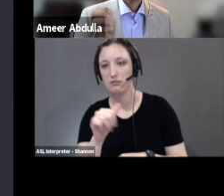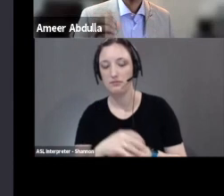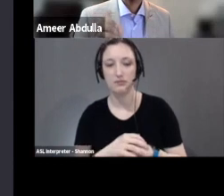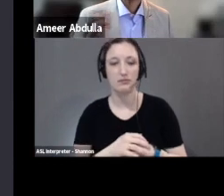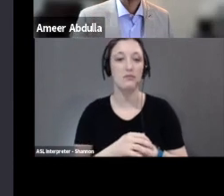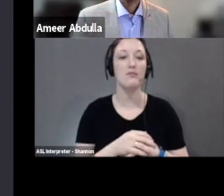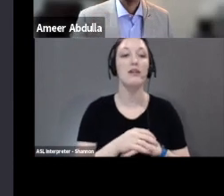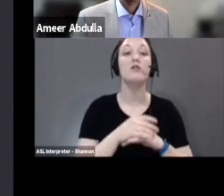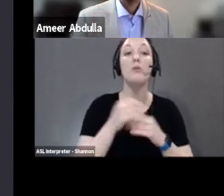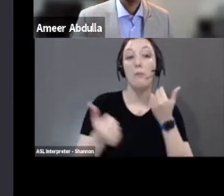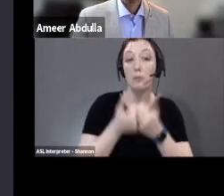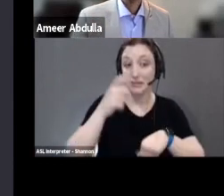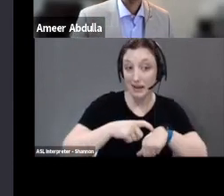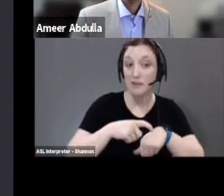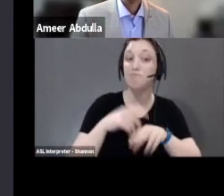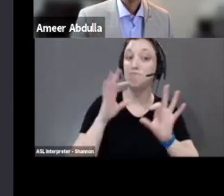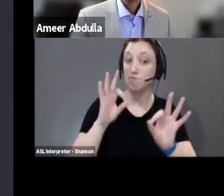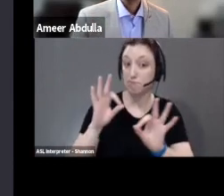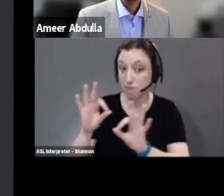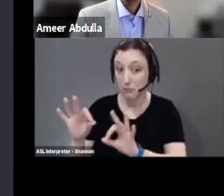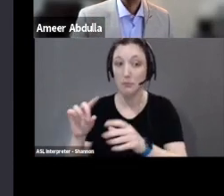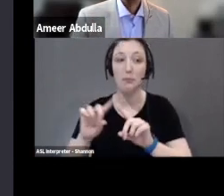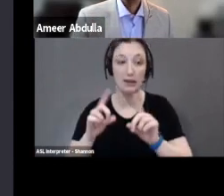tax arbitrage opportunities.